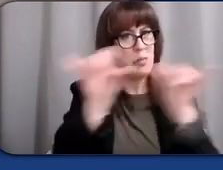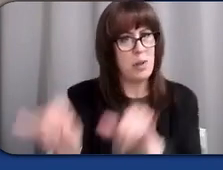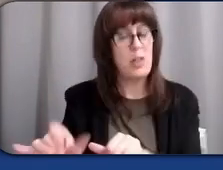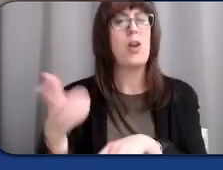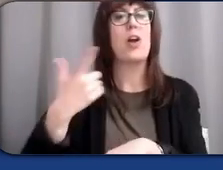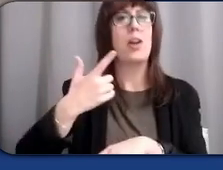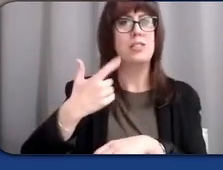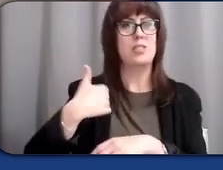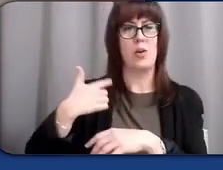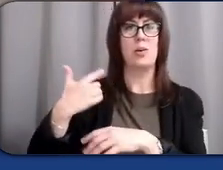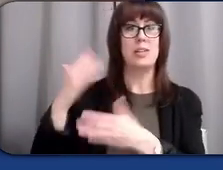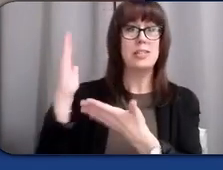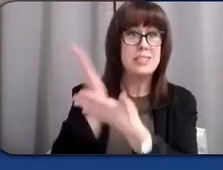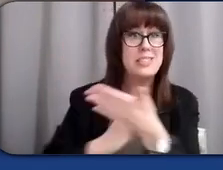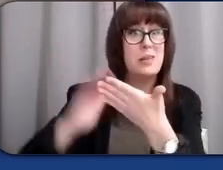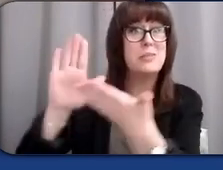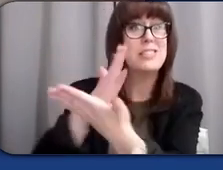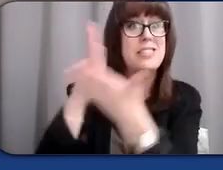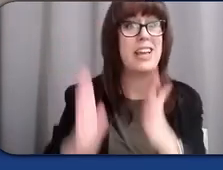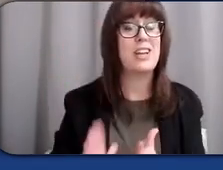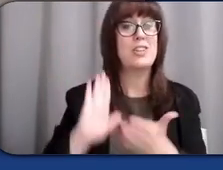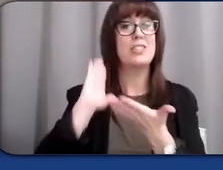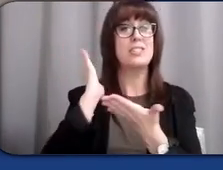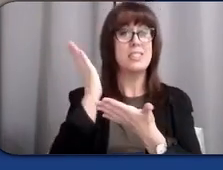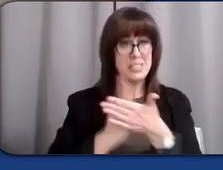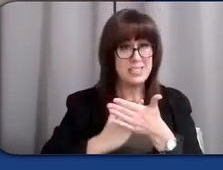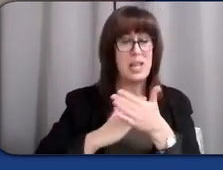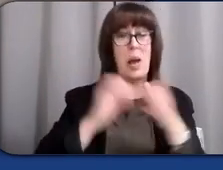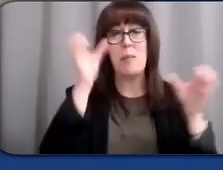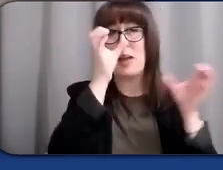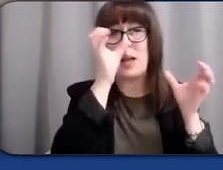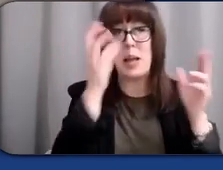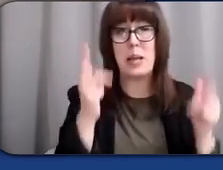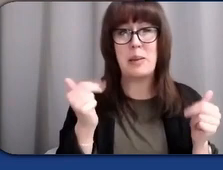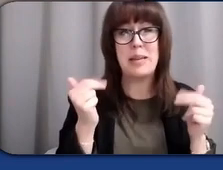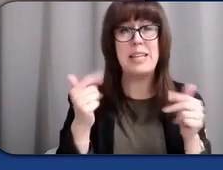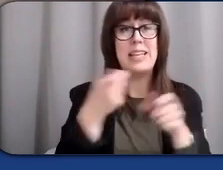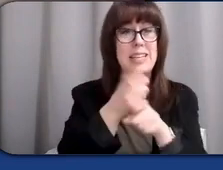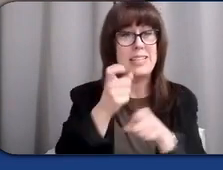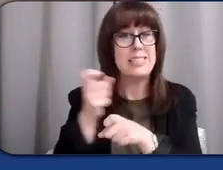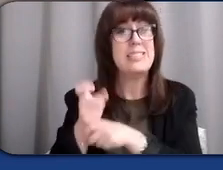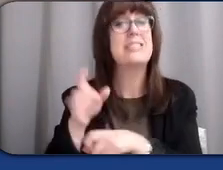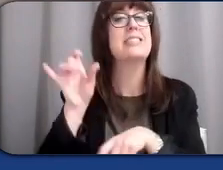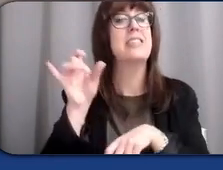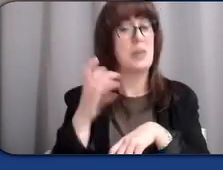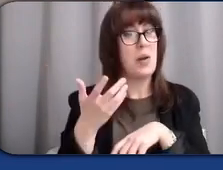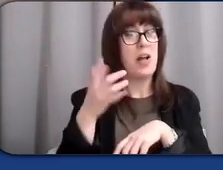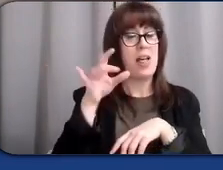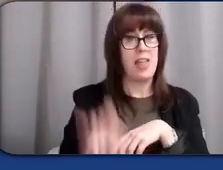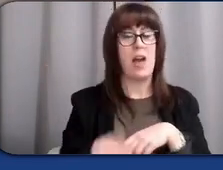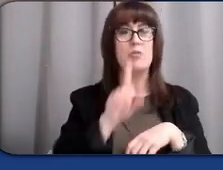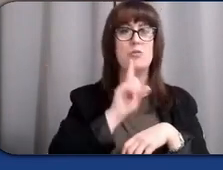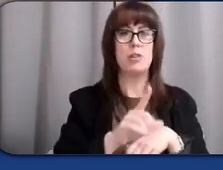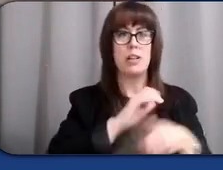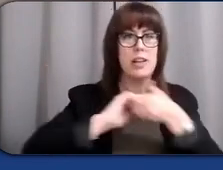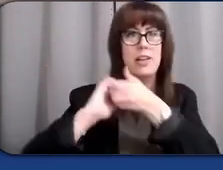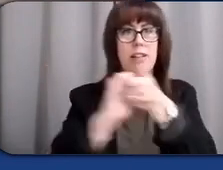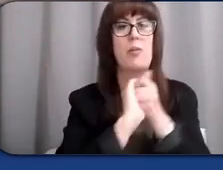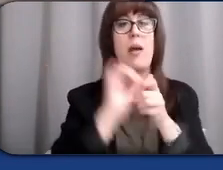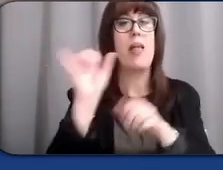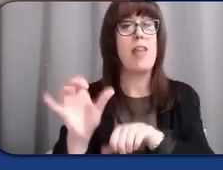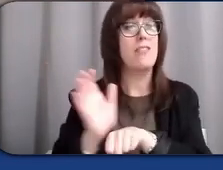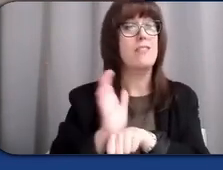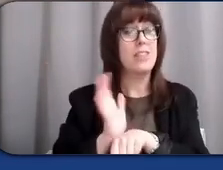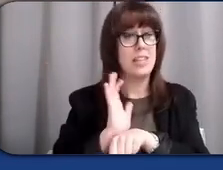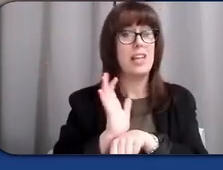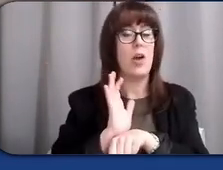remember some stand-up comedians and other artists. It really was quite the collaboration, and that video